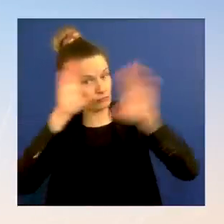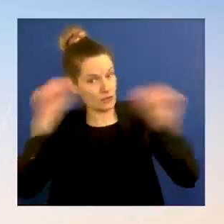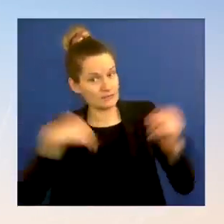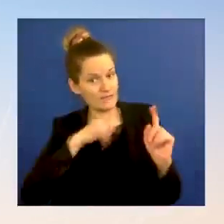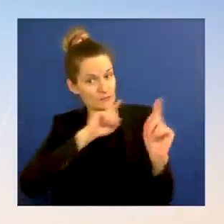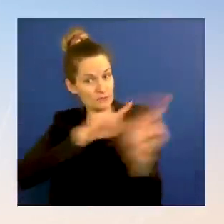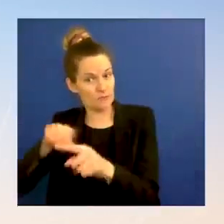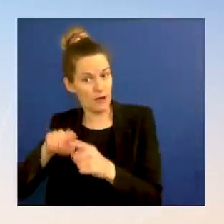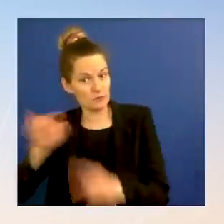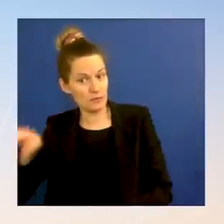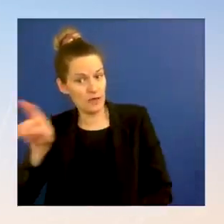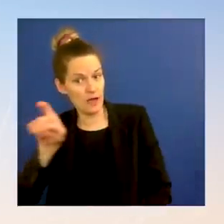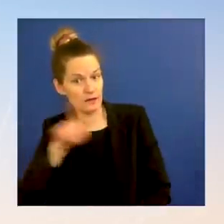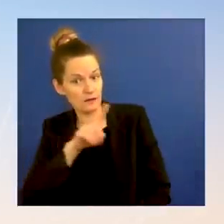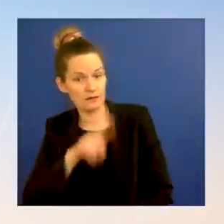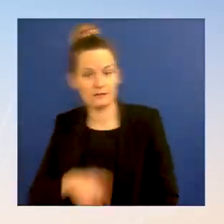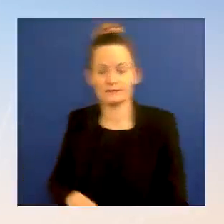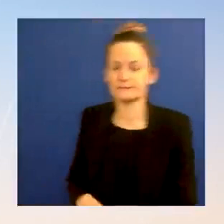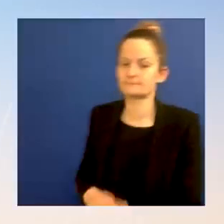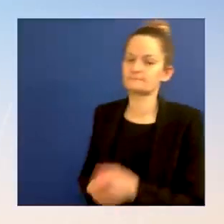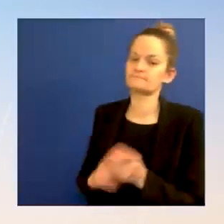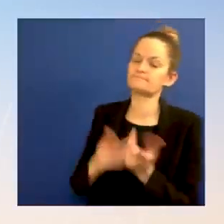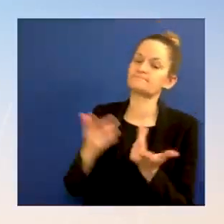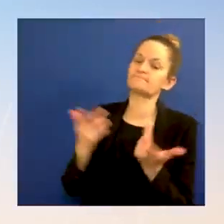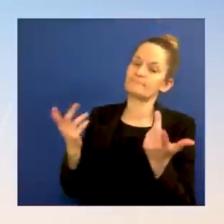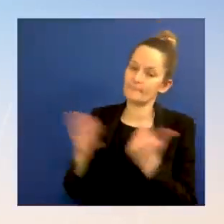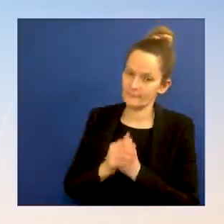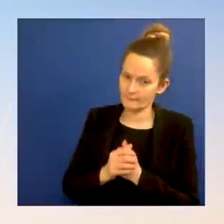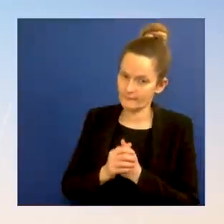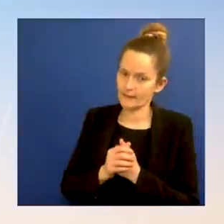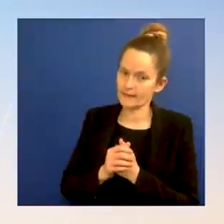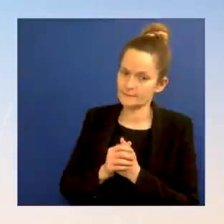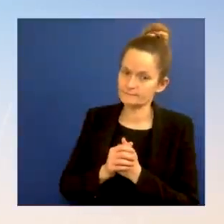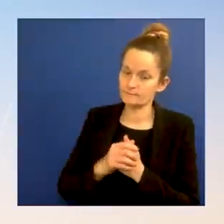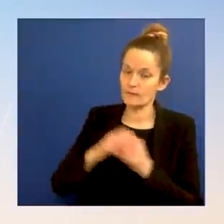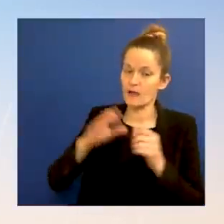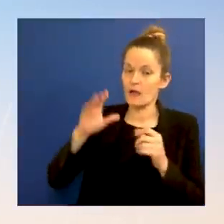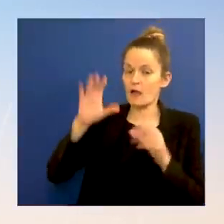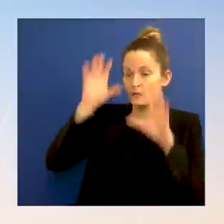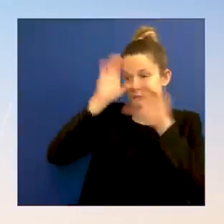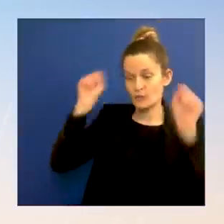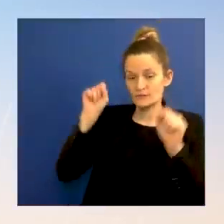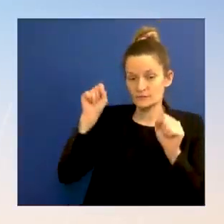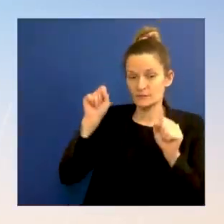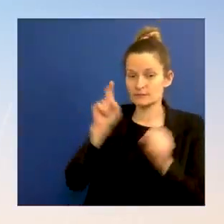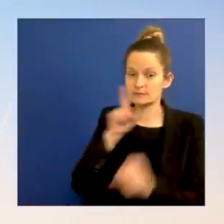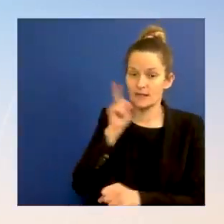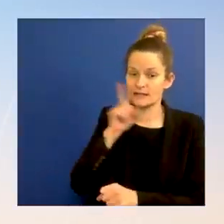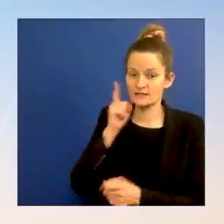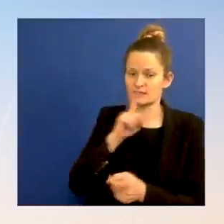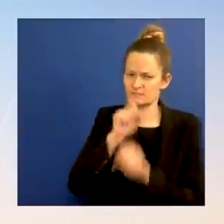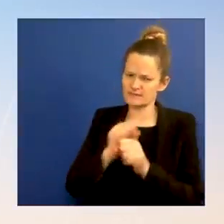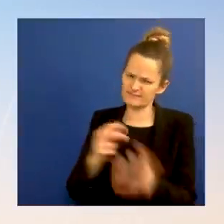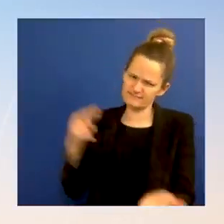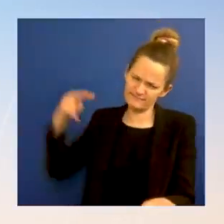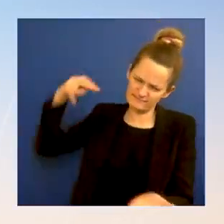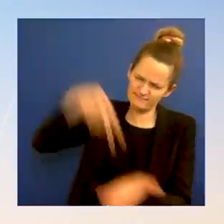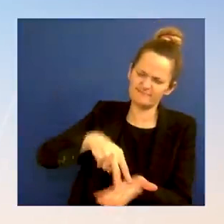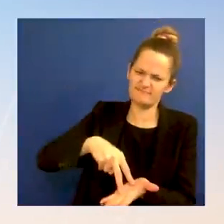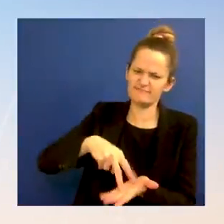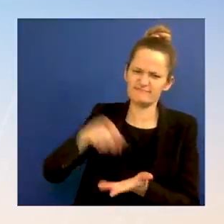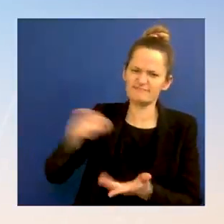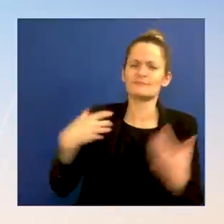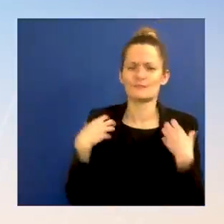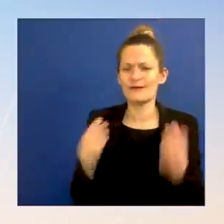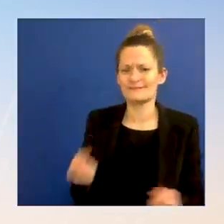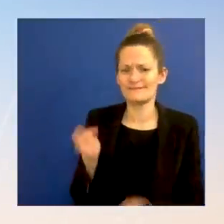up courageously and bravely in a moment where his country, his own security, you know, his own concerns about his